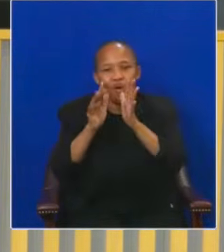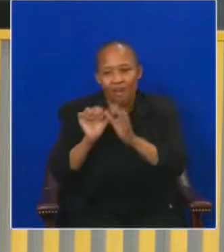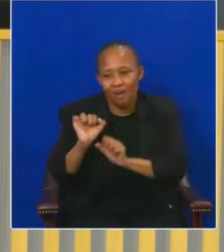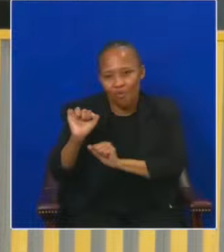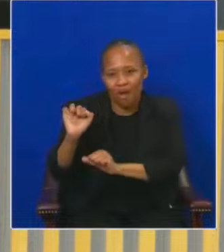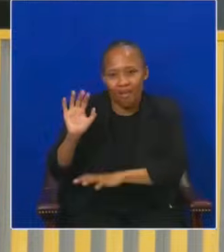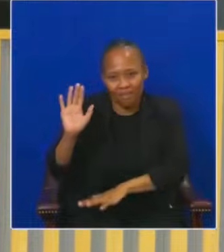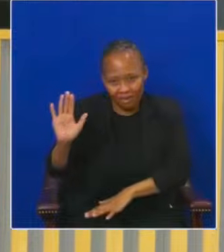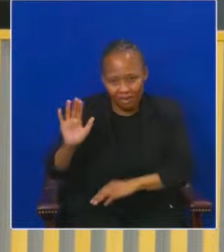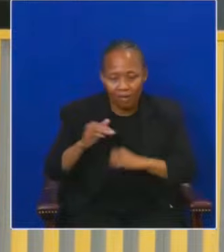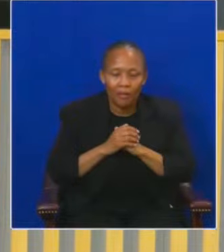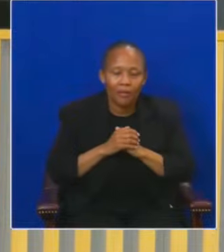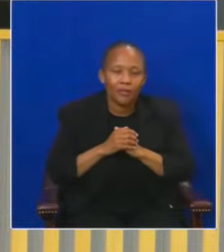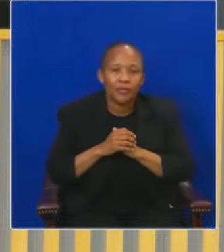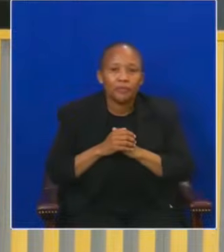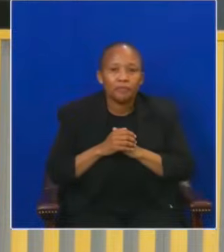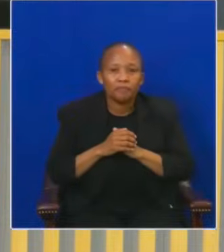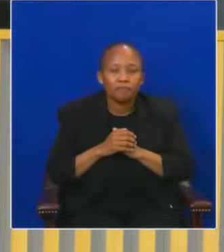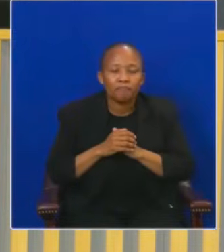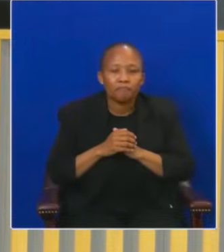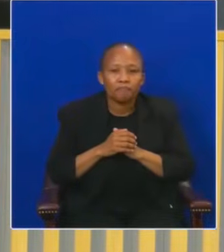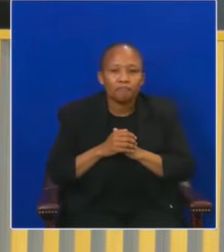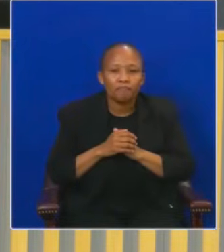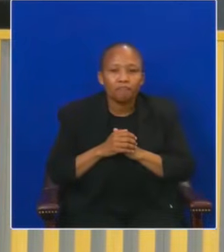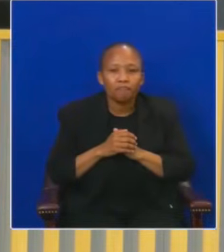pertaining the tracksuits,